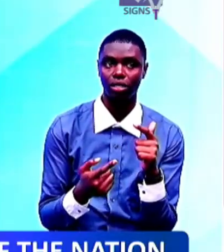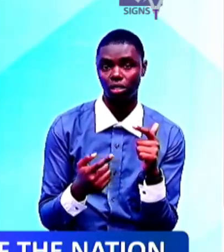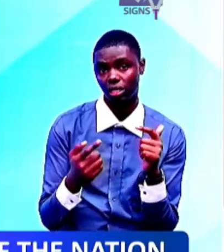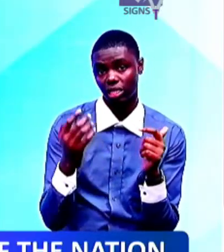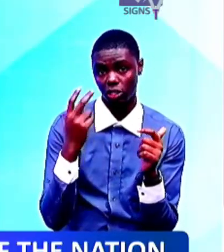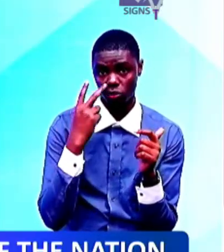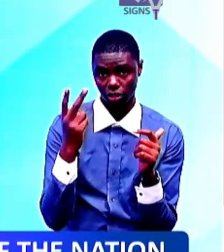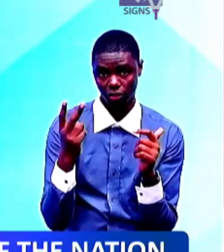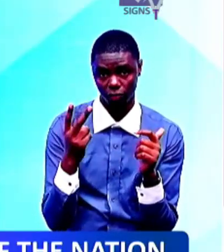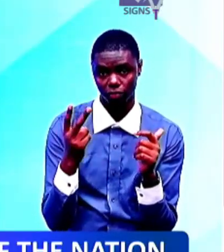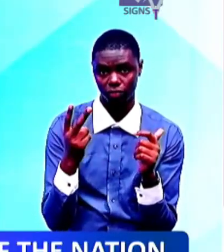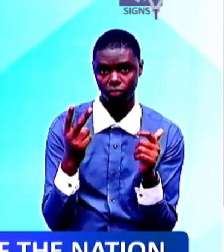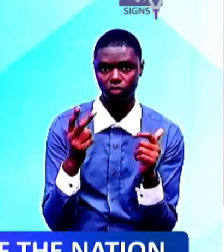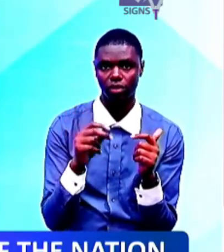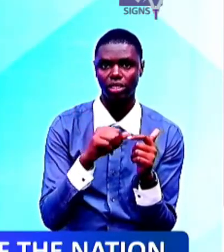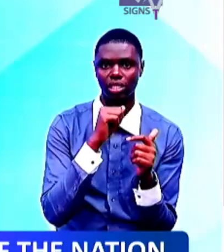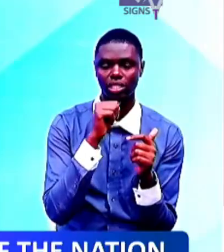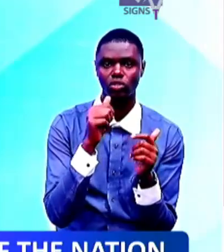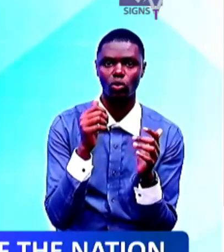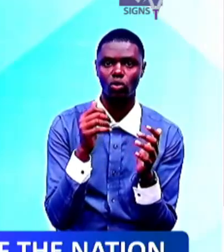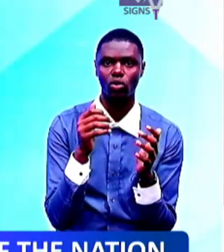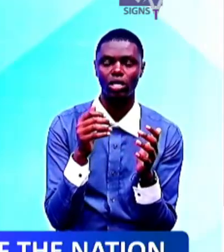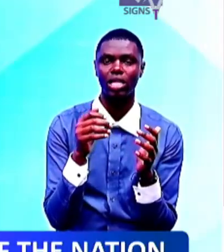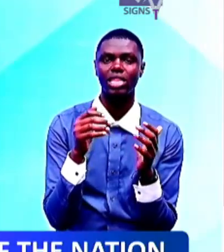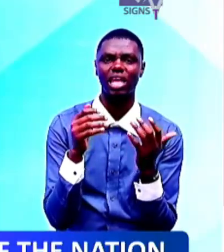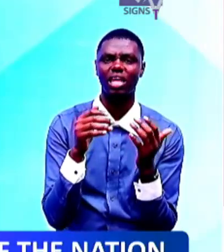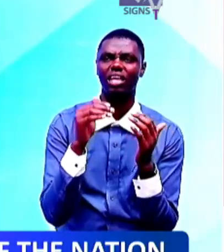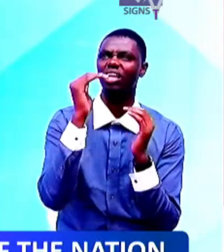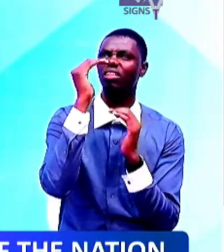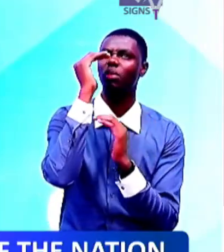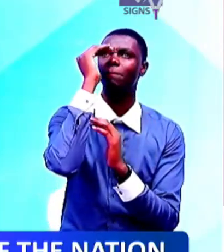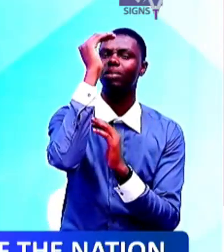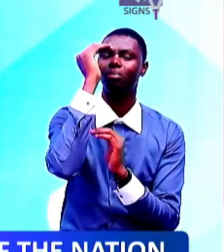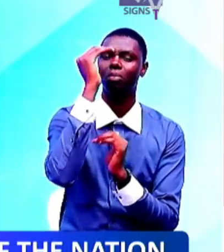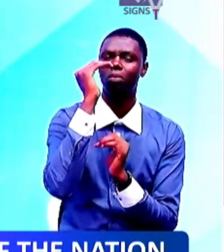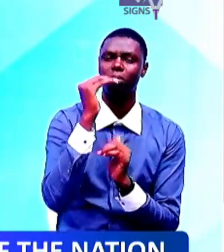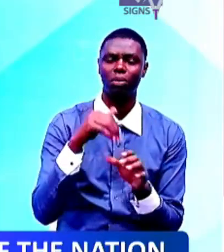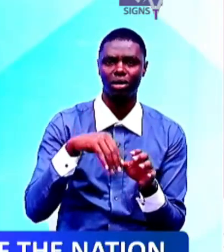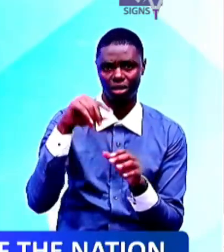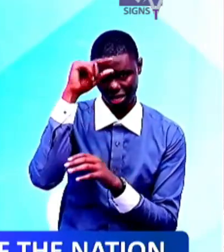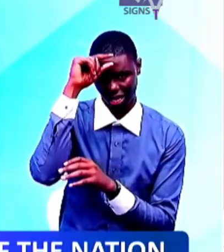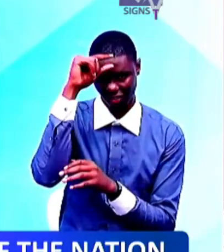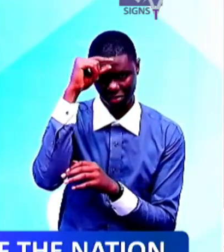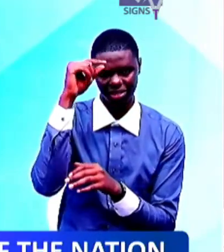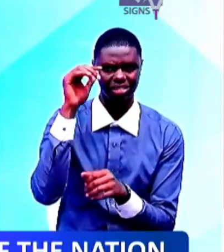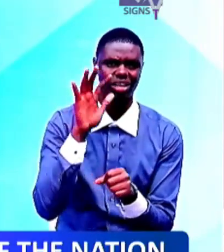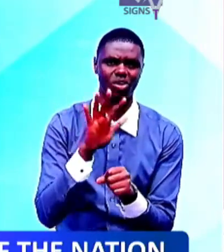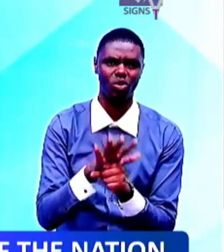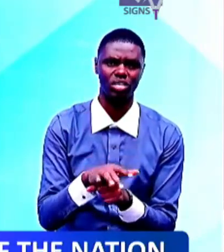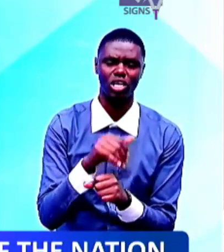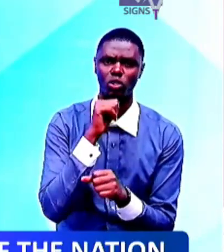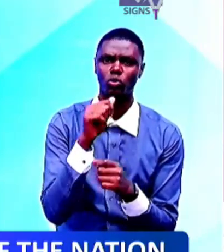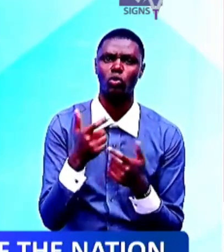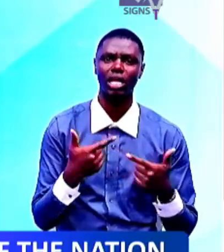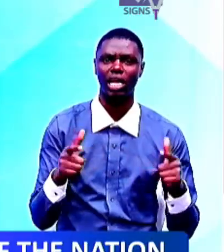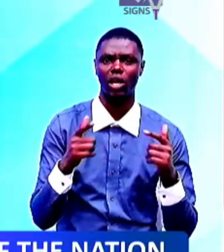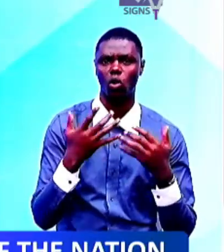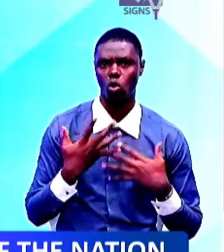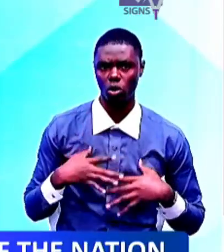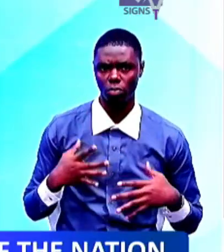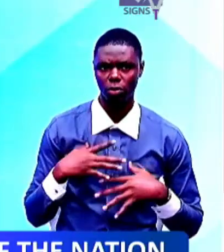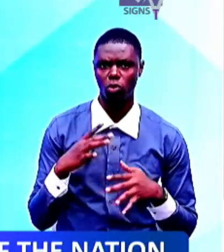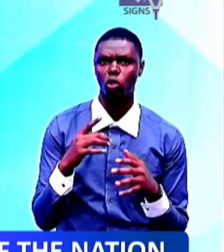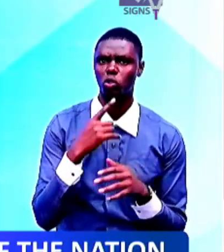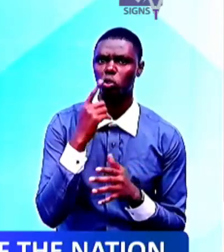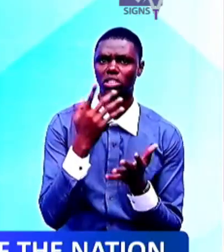that not inefficiency, but the bureaucracy in government, it's called bureaucracy. The bureaucracy in the government does not allow anybody to just